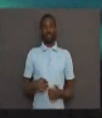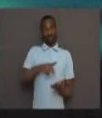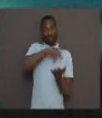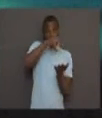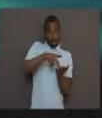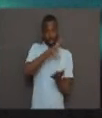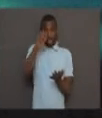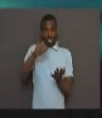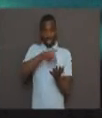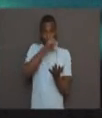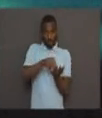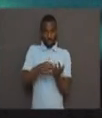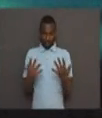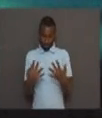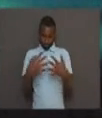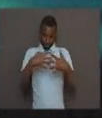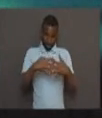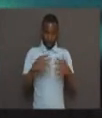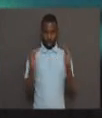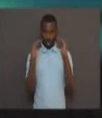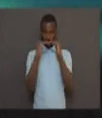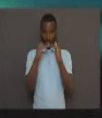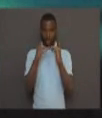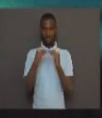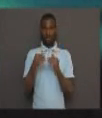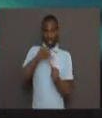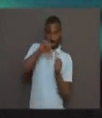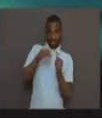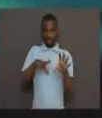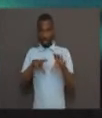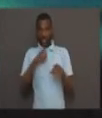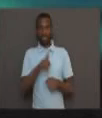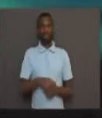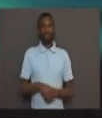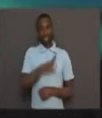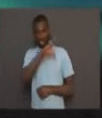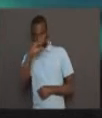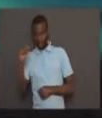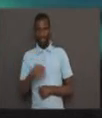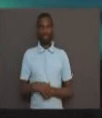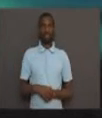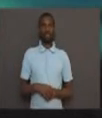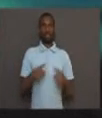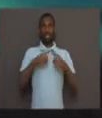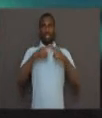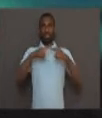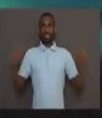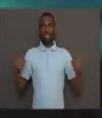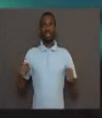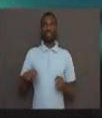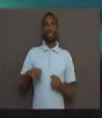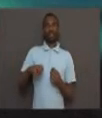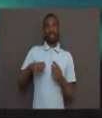binds protons and neutrons equally to each other, and the